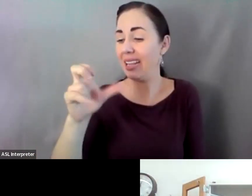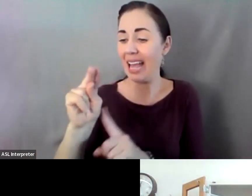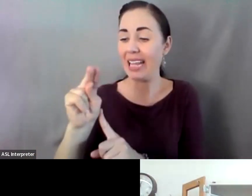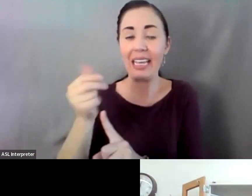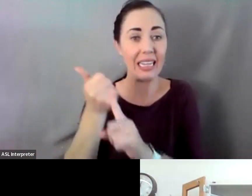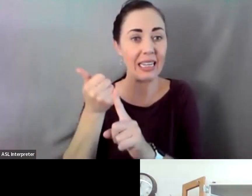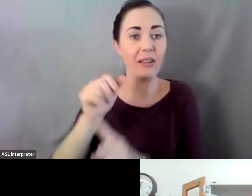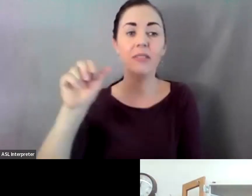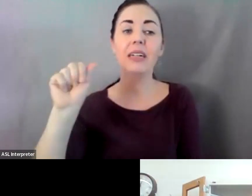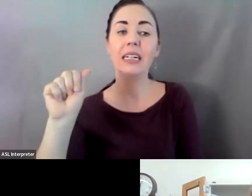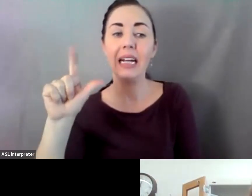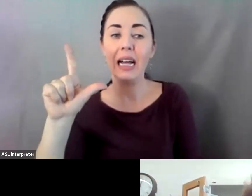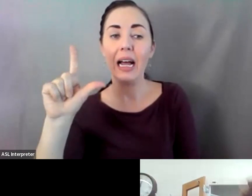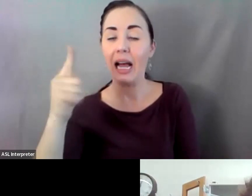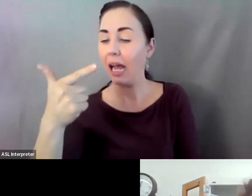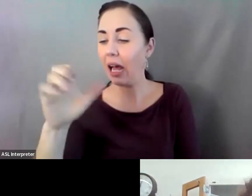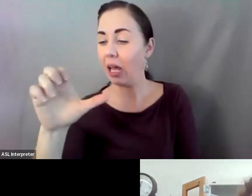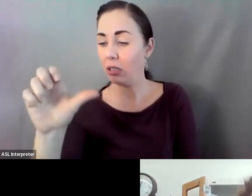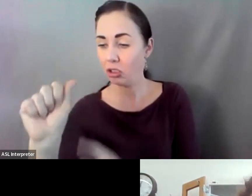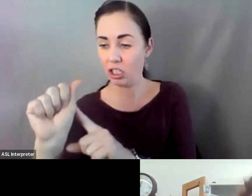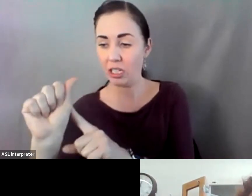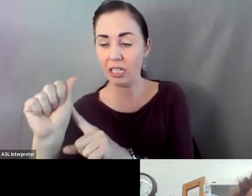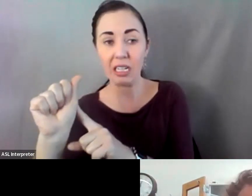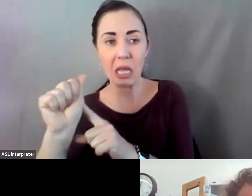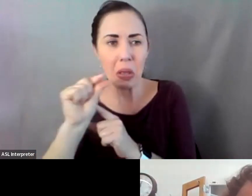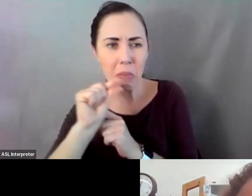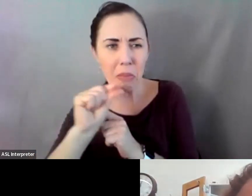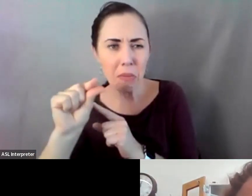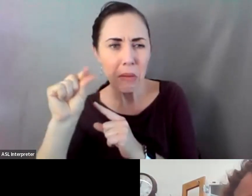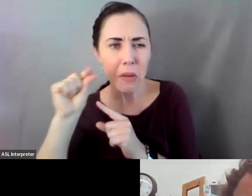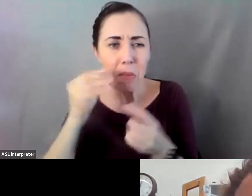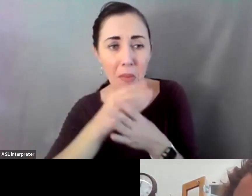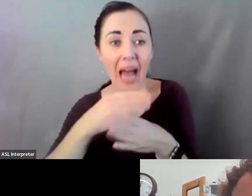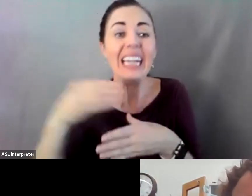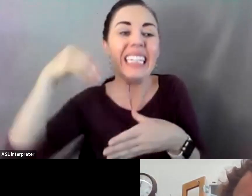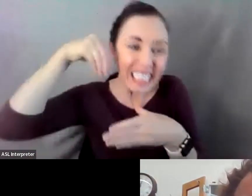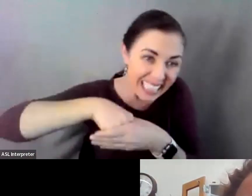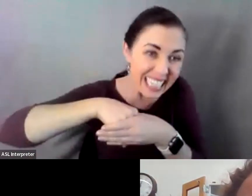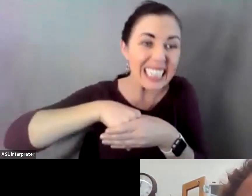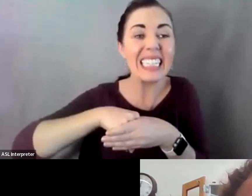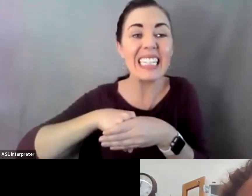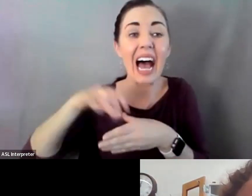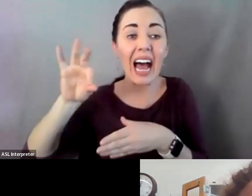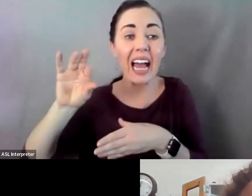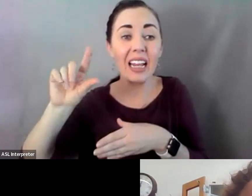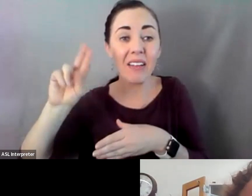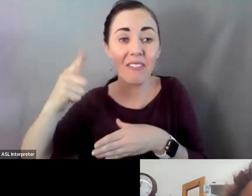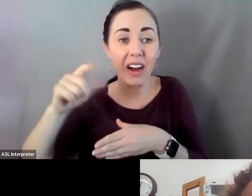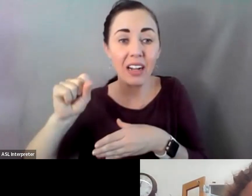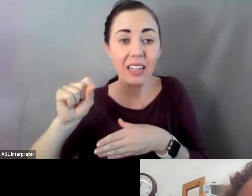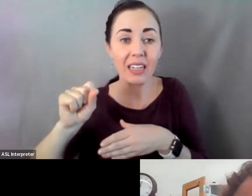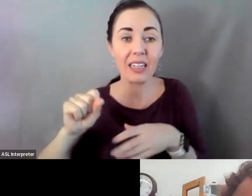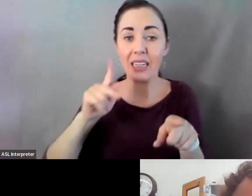plants living inside of fungal tissue. And so that's what you see when you see a lichen. You know how I remember that?